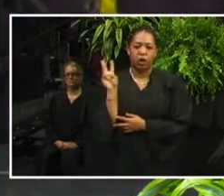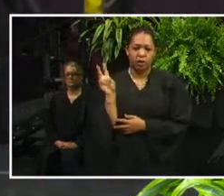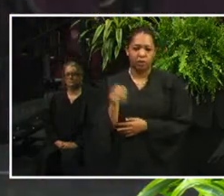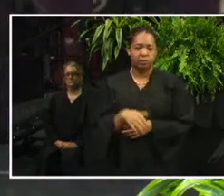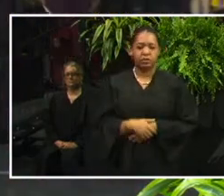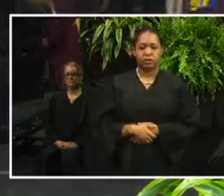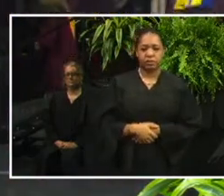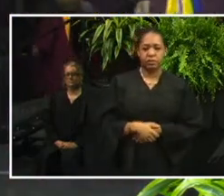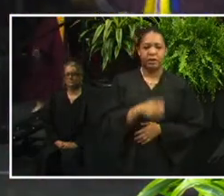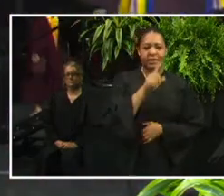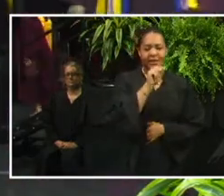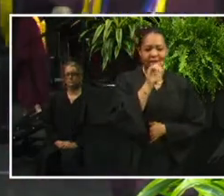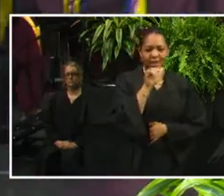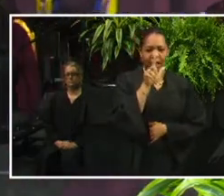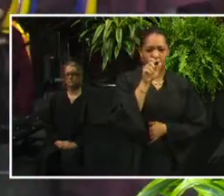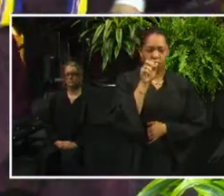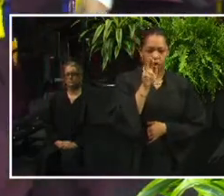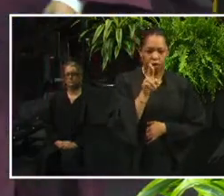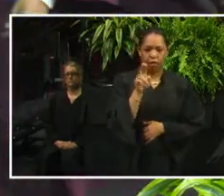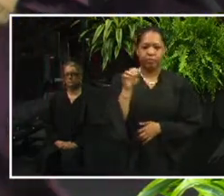Taylor Elizabeth Adams.